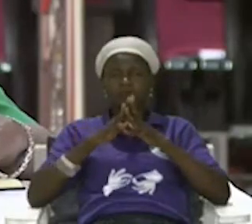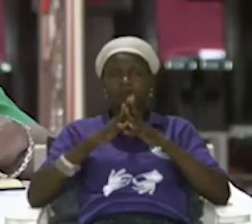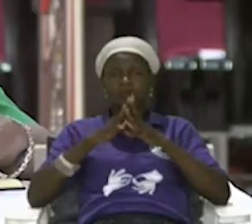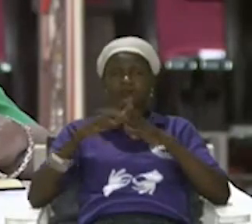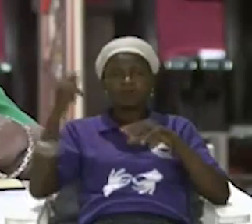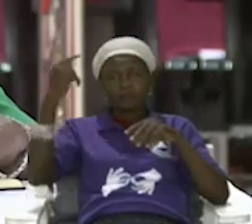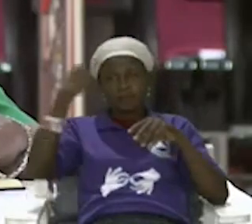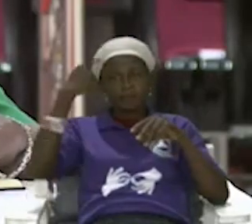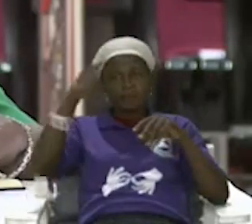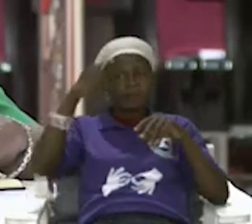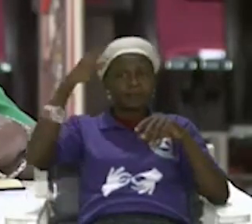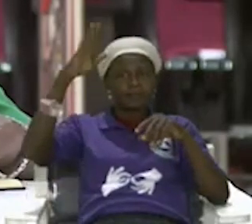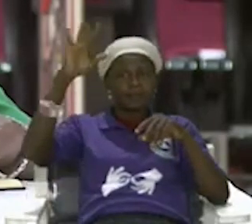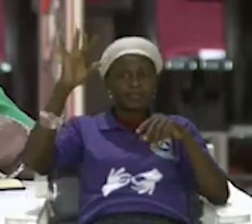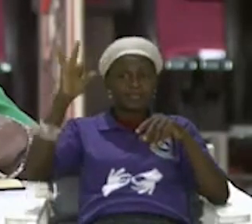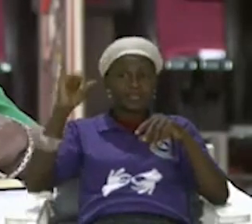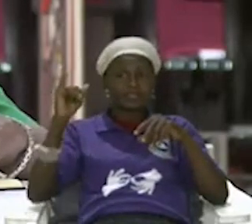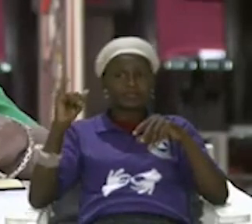mentally,